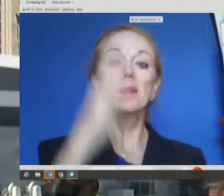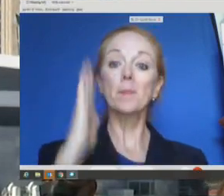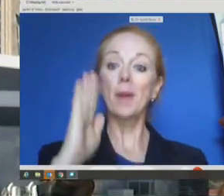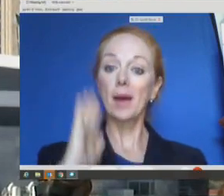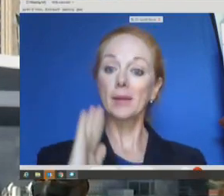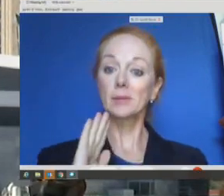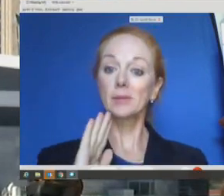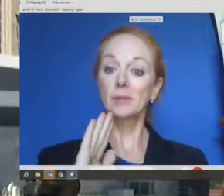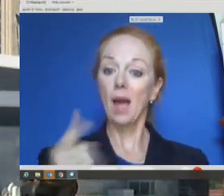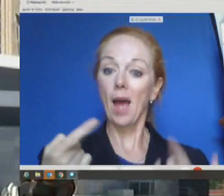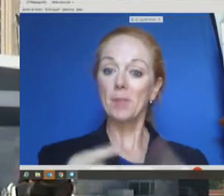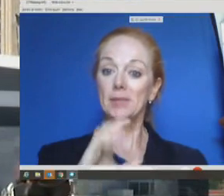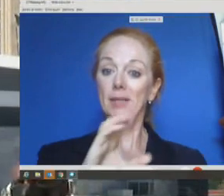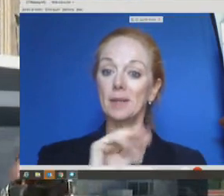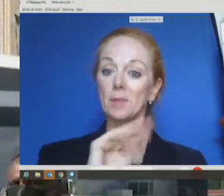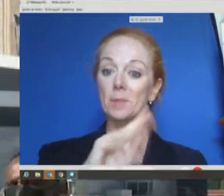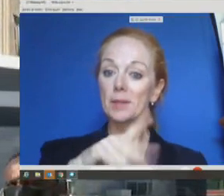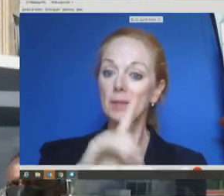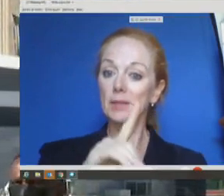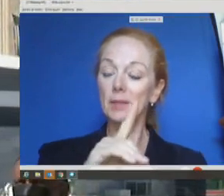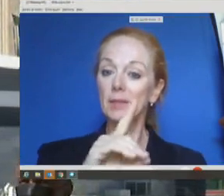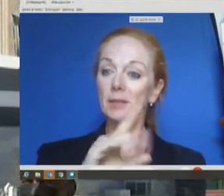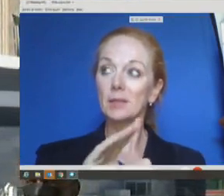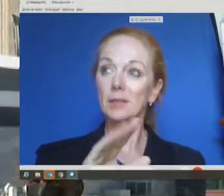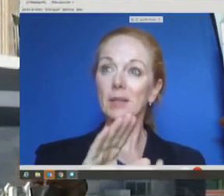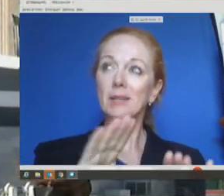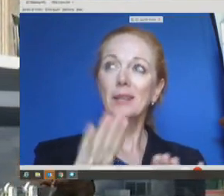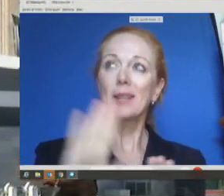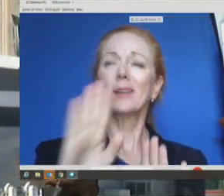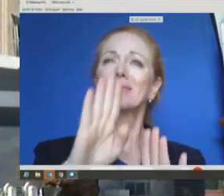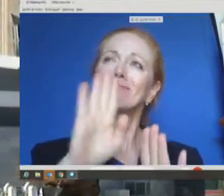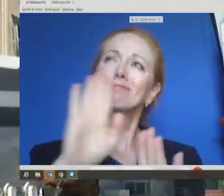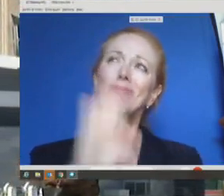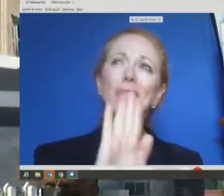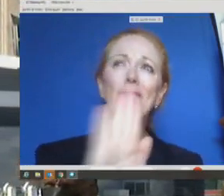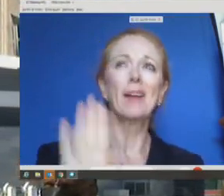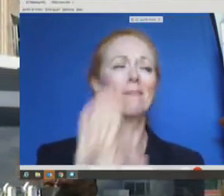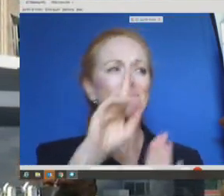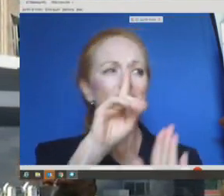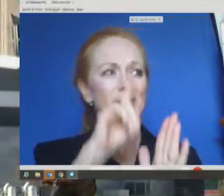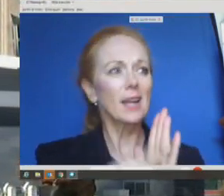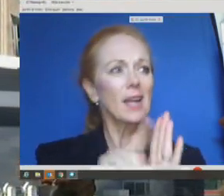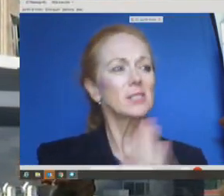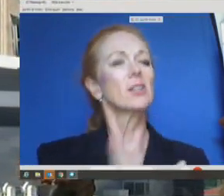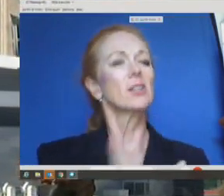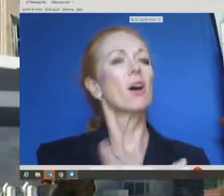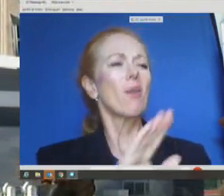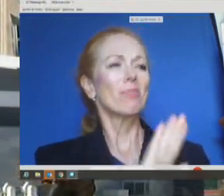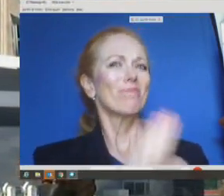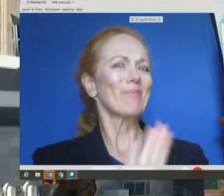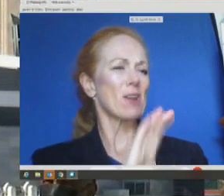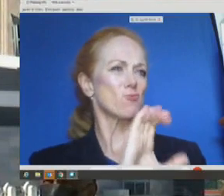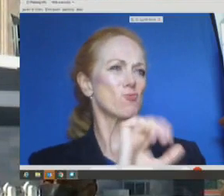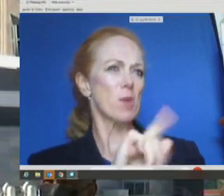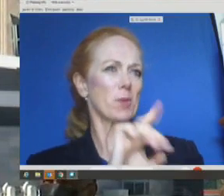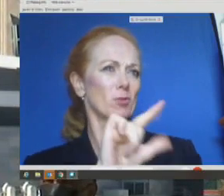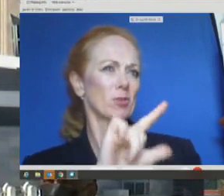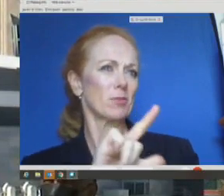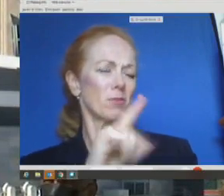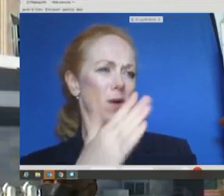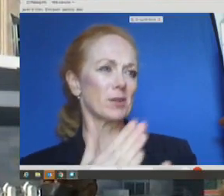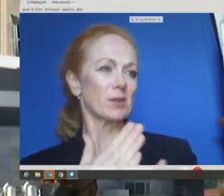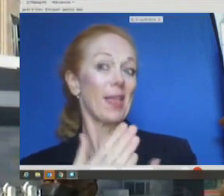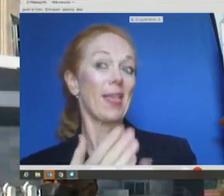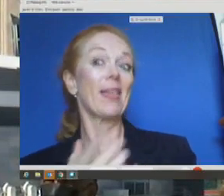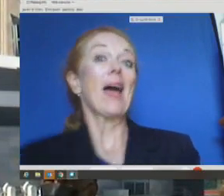CMPD conducted these investigations on the criminal side, the internal